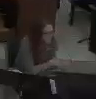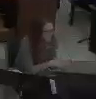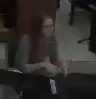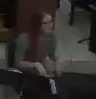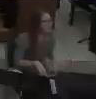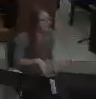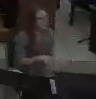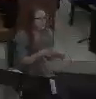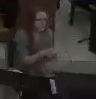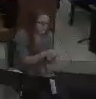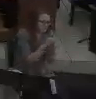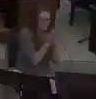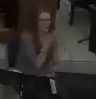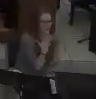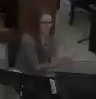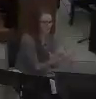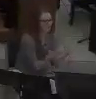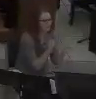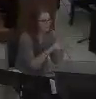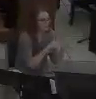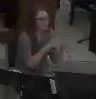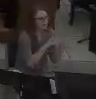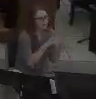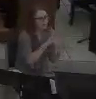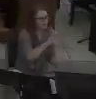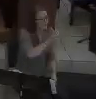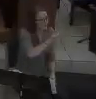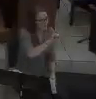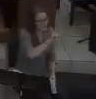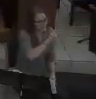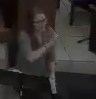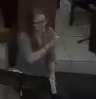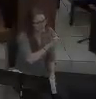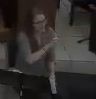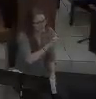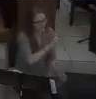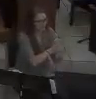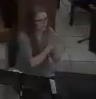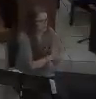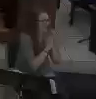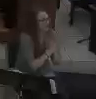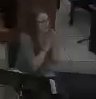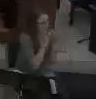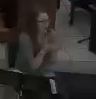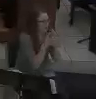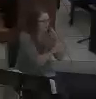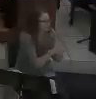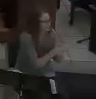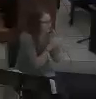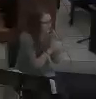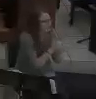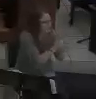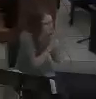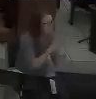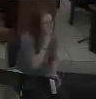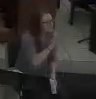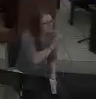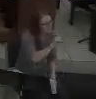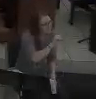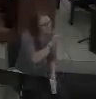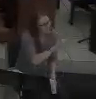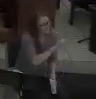special thank you to Eclectic Praise, who is going with me to minister at MCC Baltimore today, so prayers for Eclectic Praise as well.